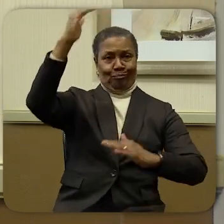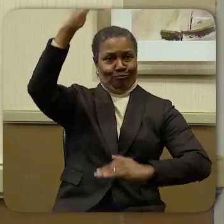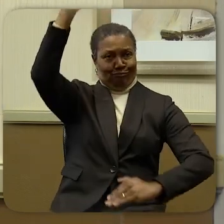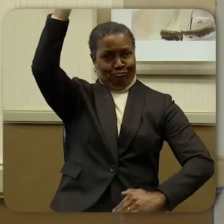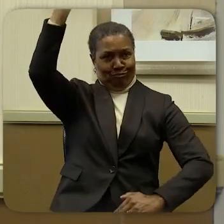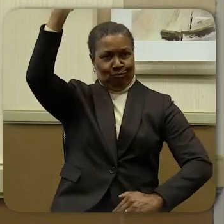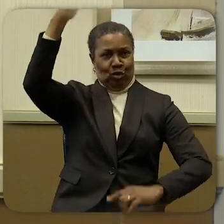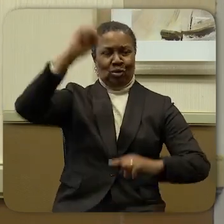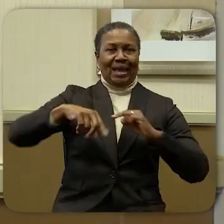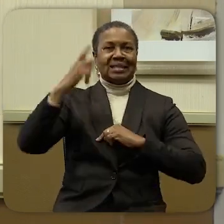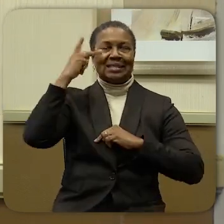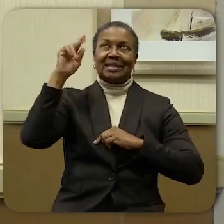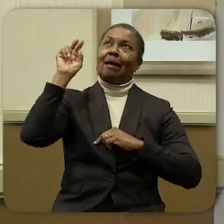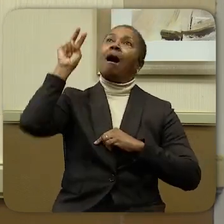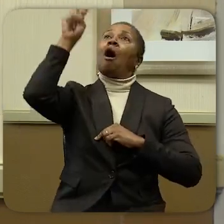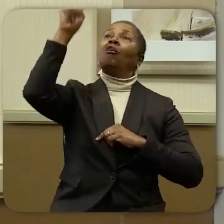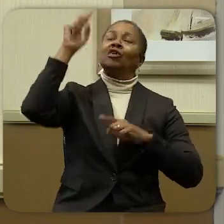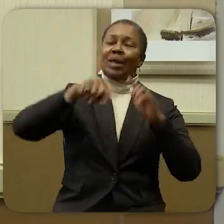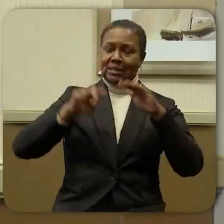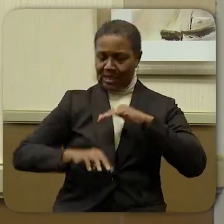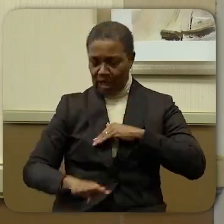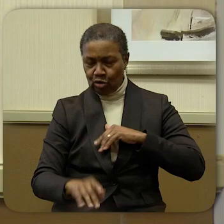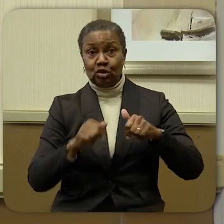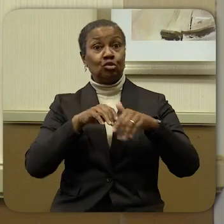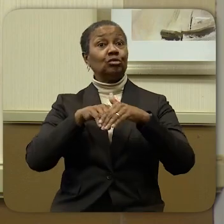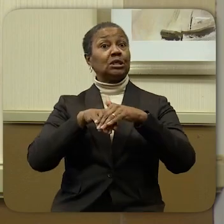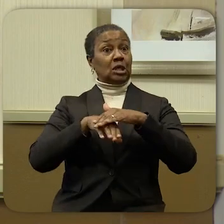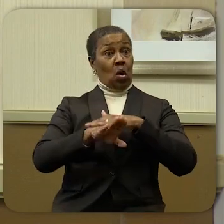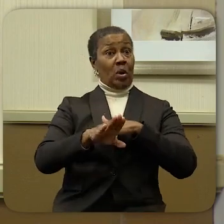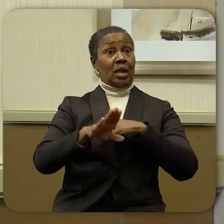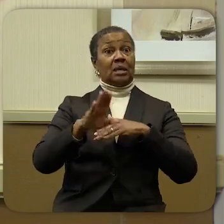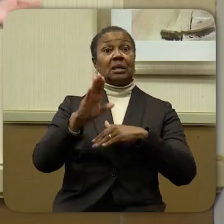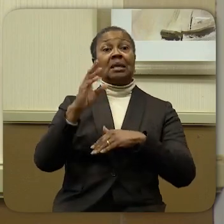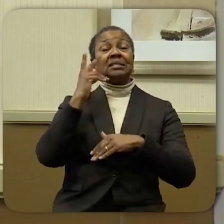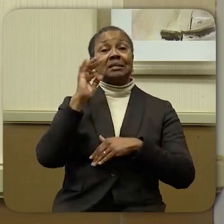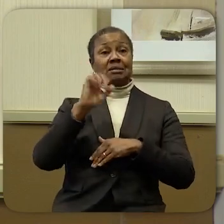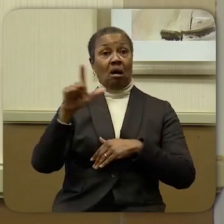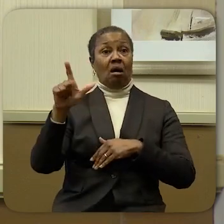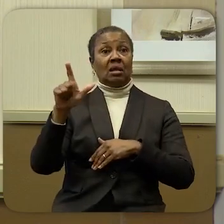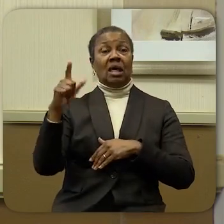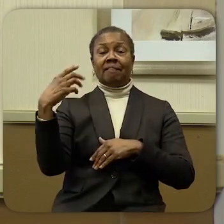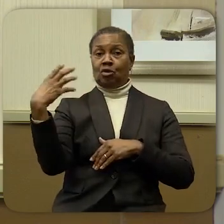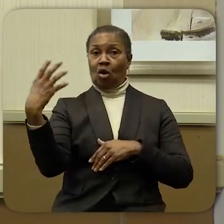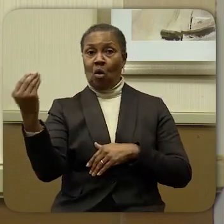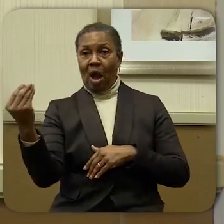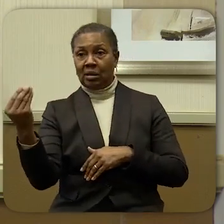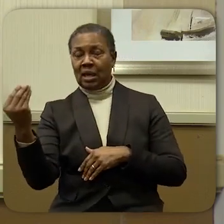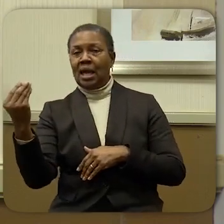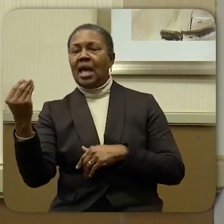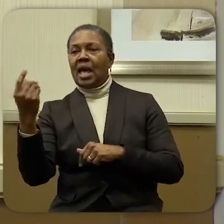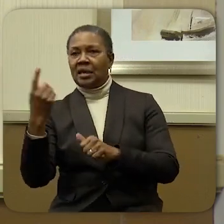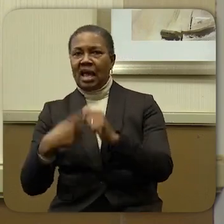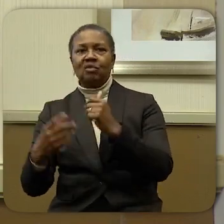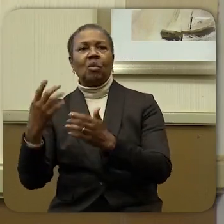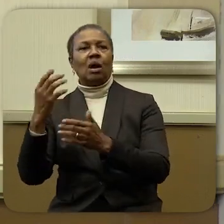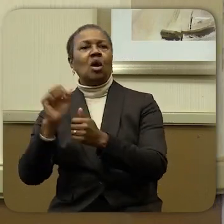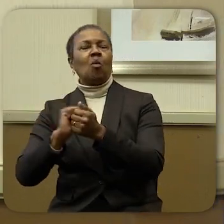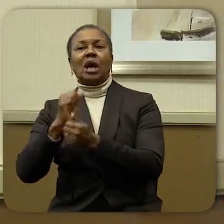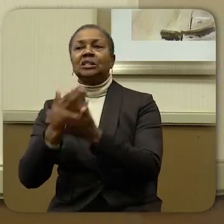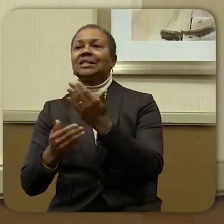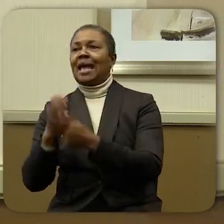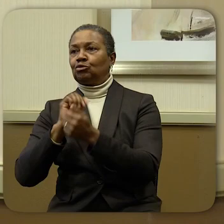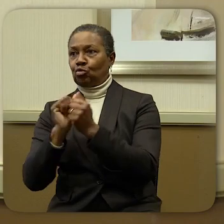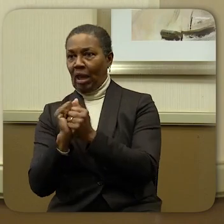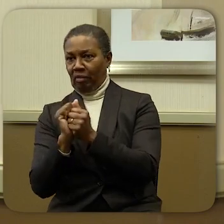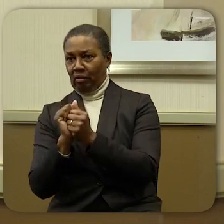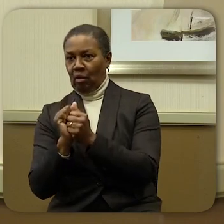seeing above or below. And so you just walk in, there's a stall, and then you walk out and everyone washes their hands together. So we'll see if